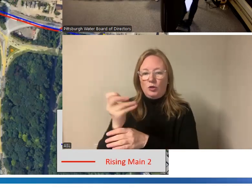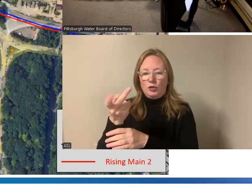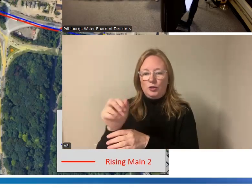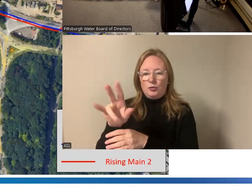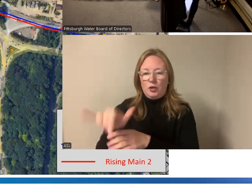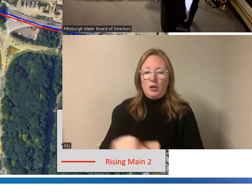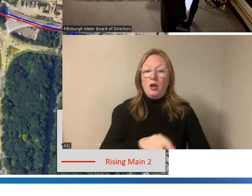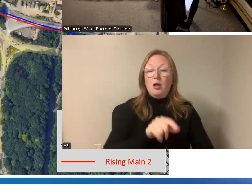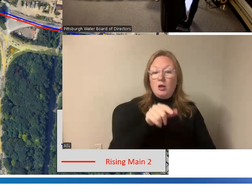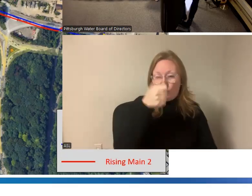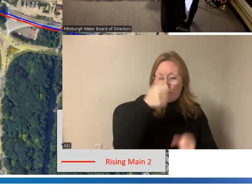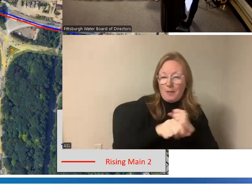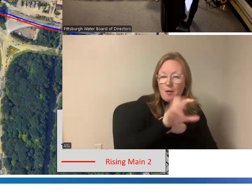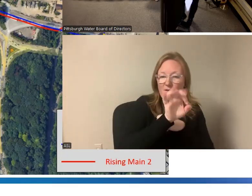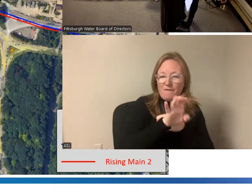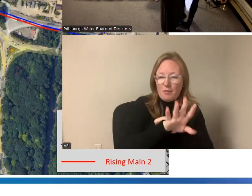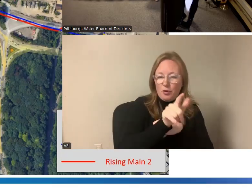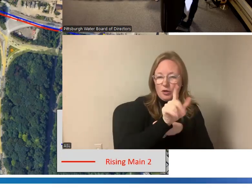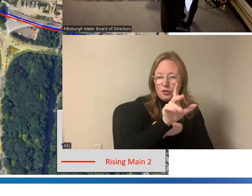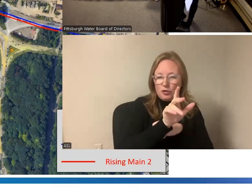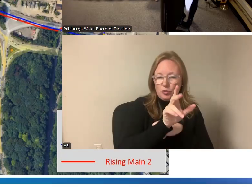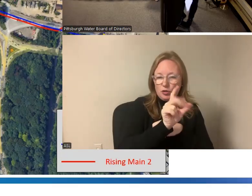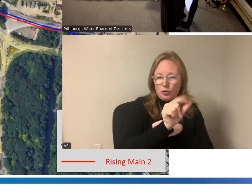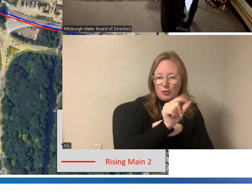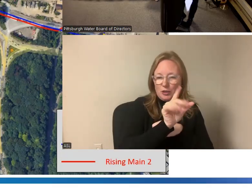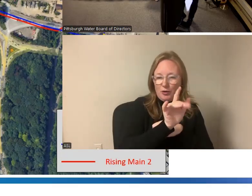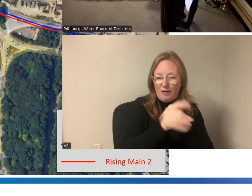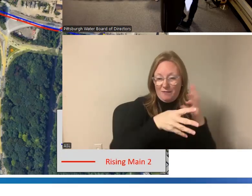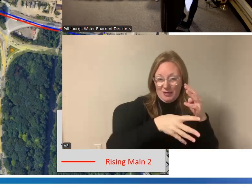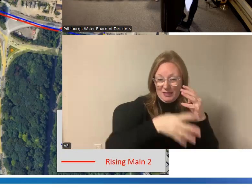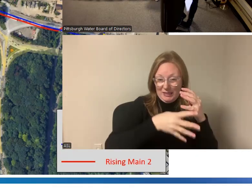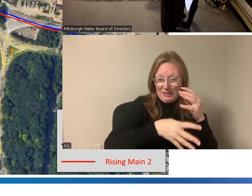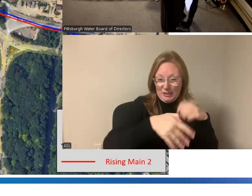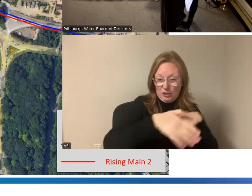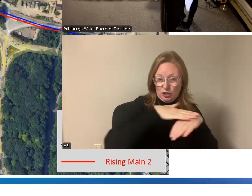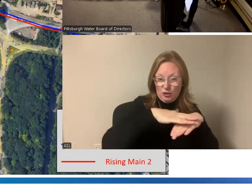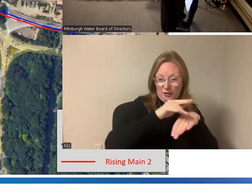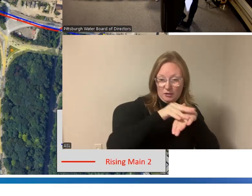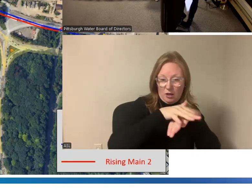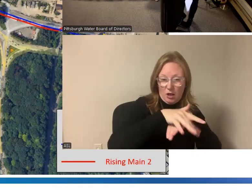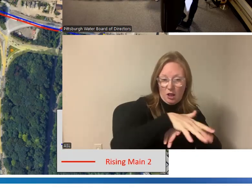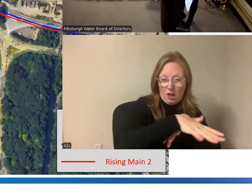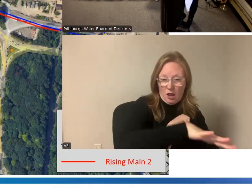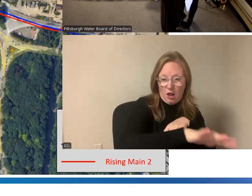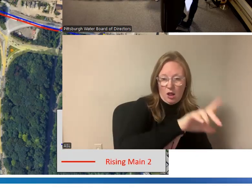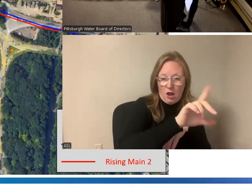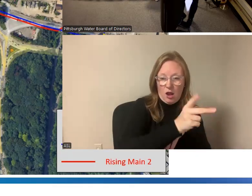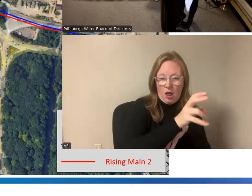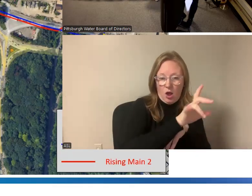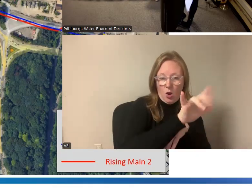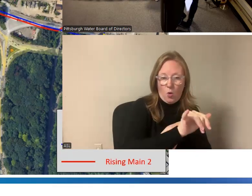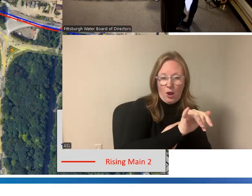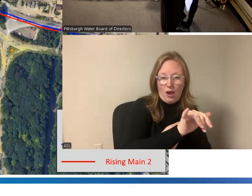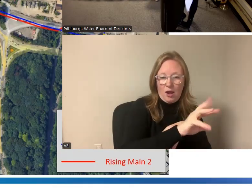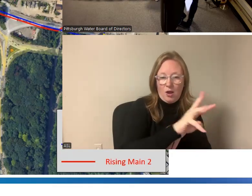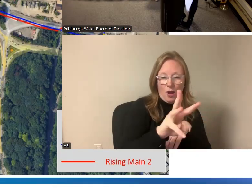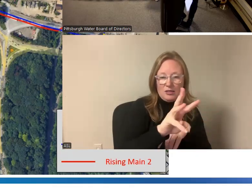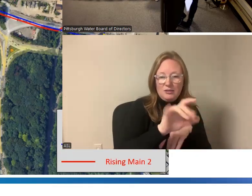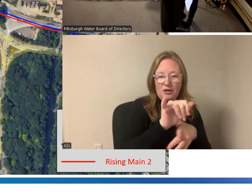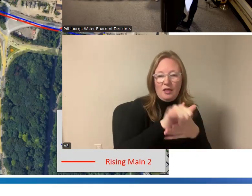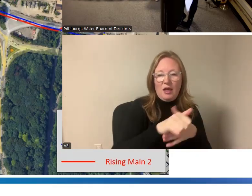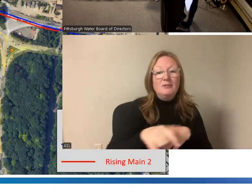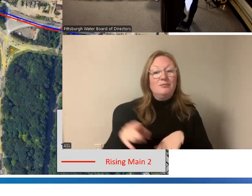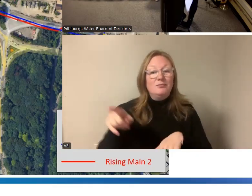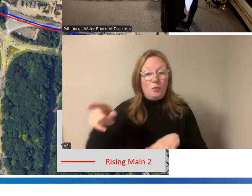Lockway West near Washington Boulevard. Pittsburgh Water contracted with Pure Technologies to conduct a